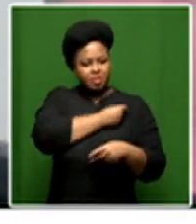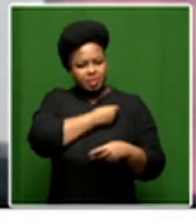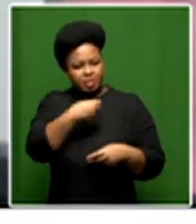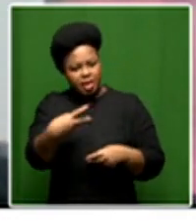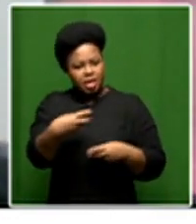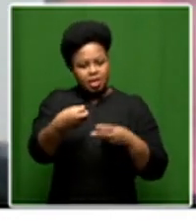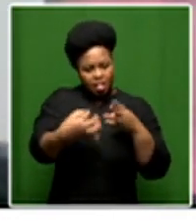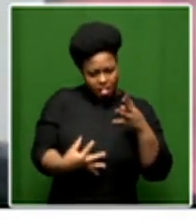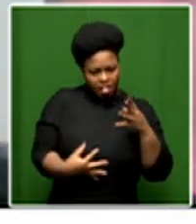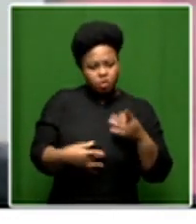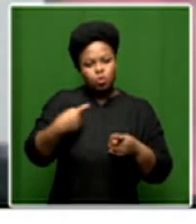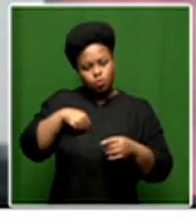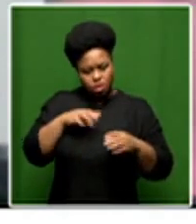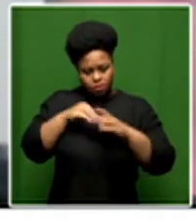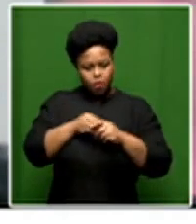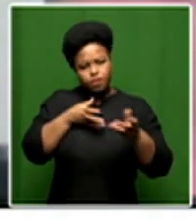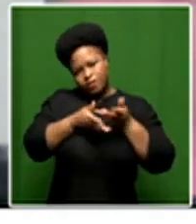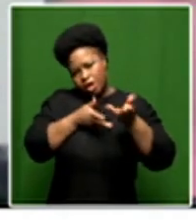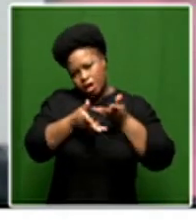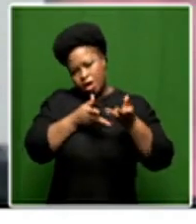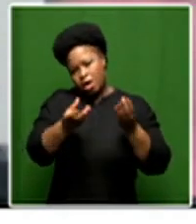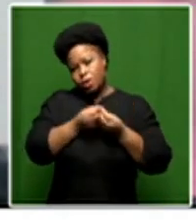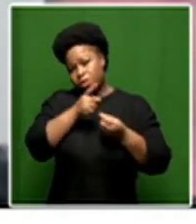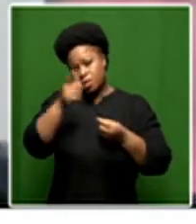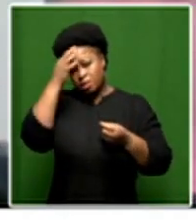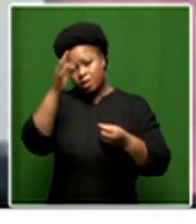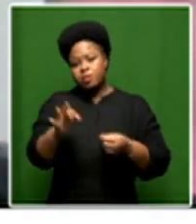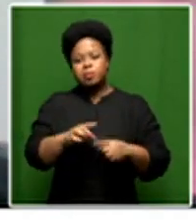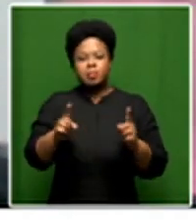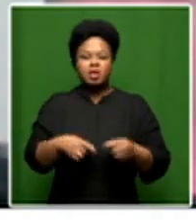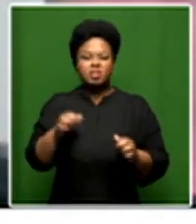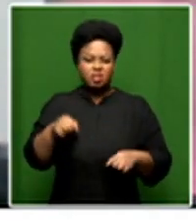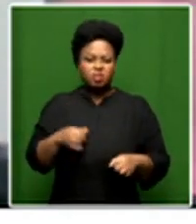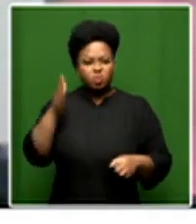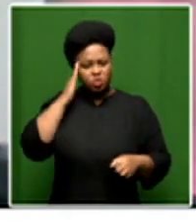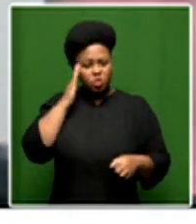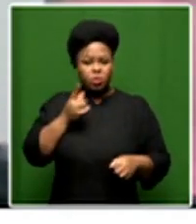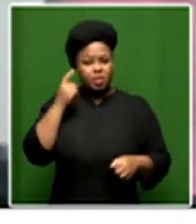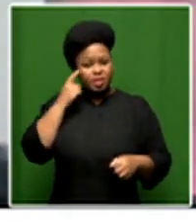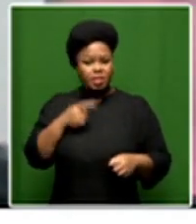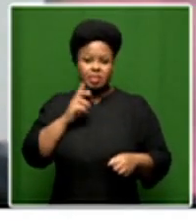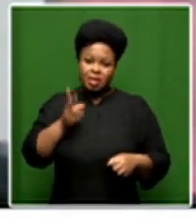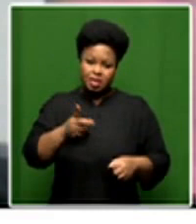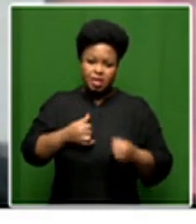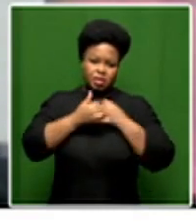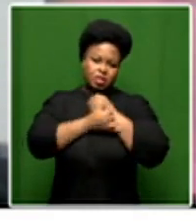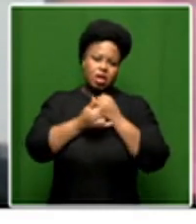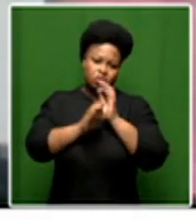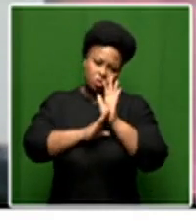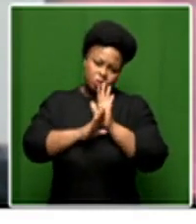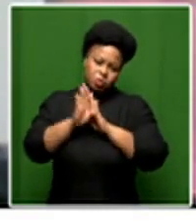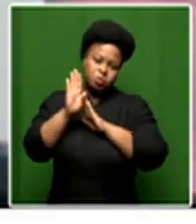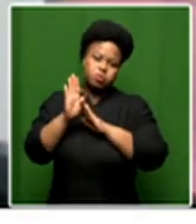So we with all the problems that we have, we do think that we can rise again as a country, as long as